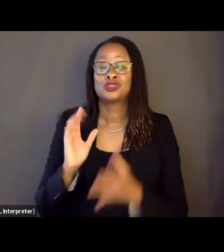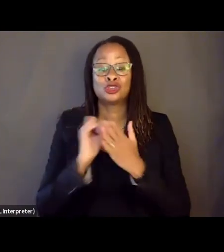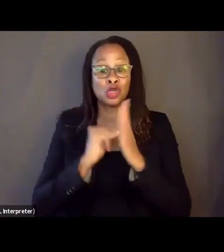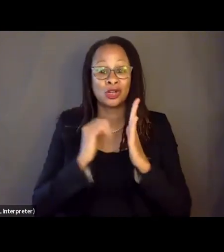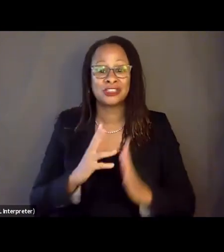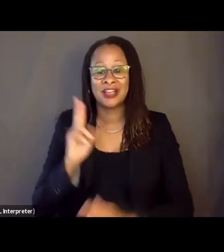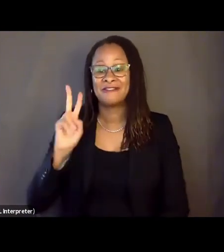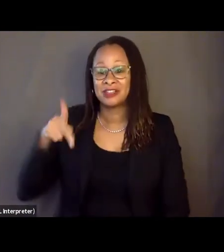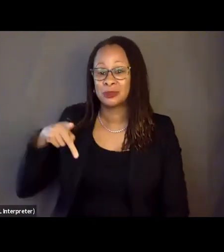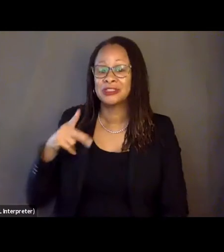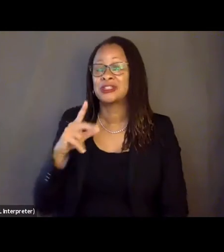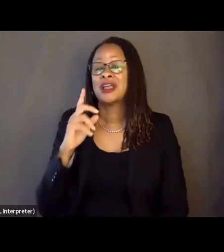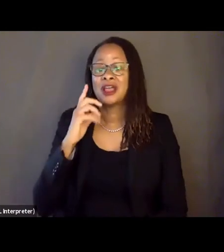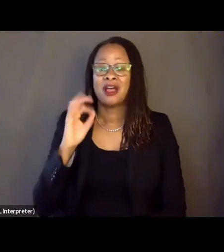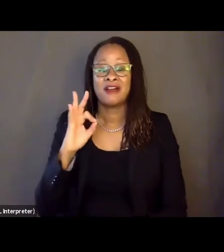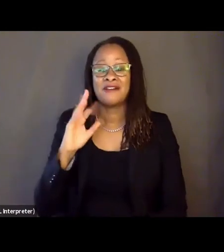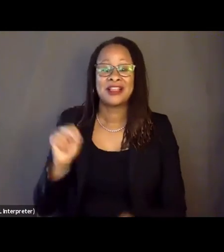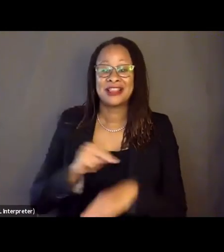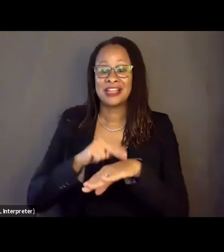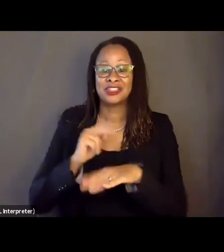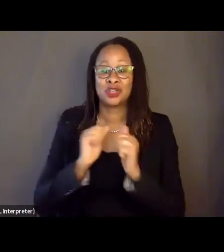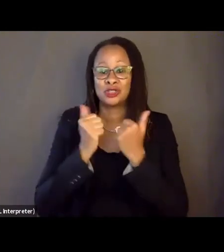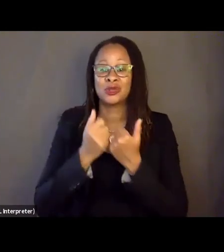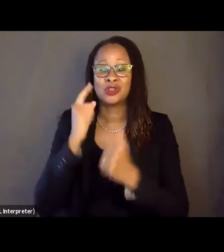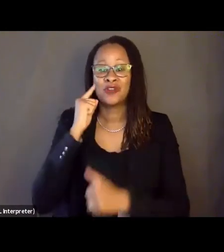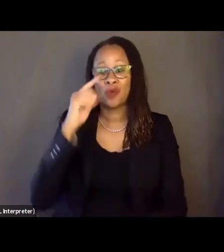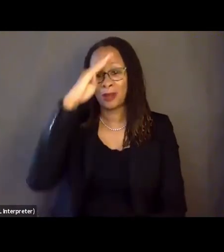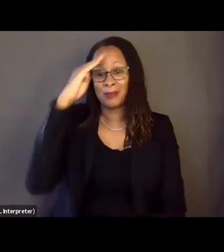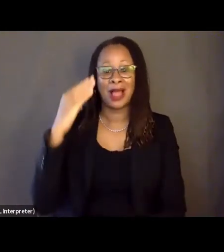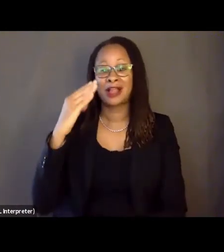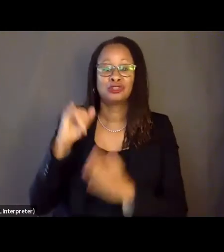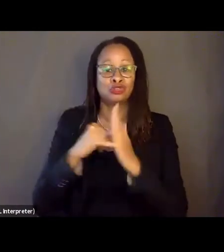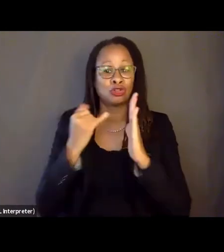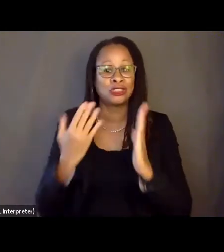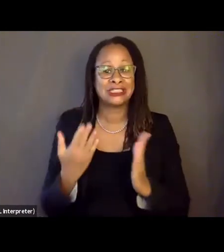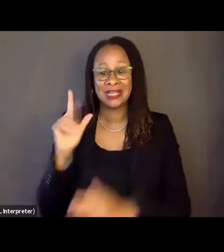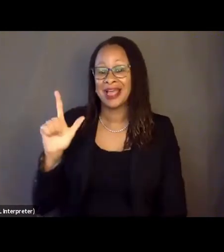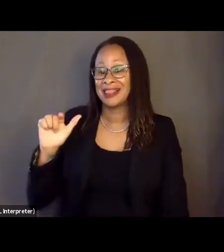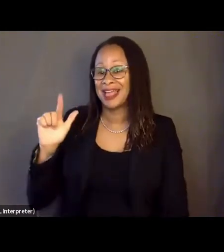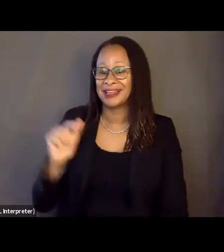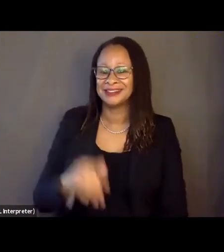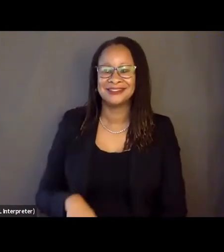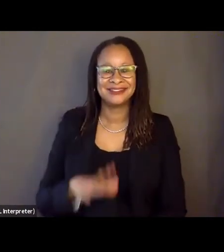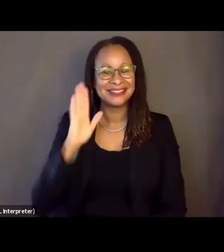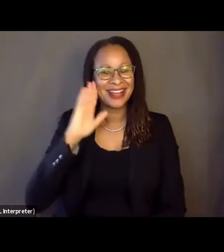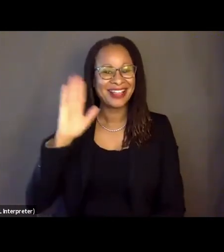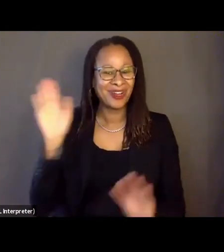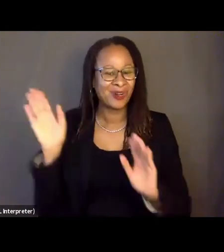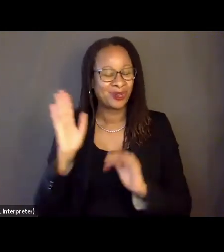the National Association for Black Journalists LA. Here, we'll get you here, Jarrett.